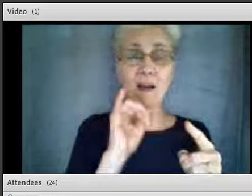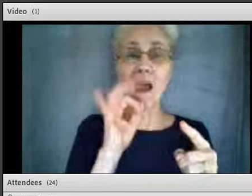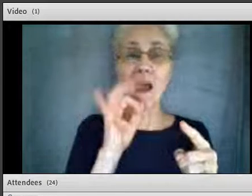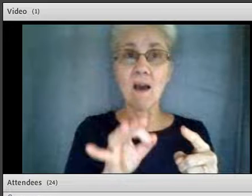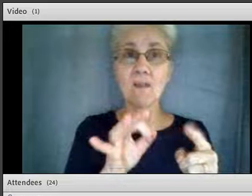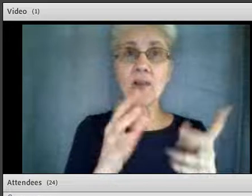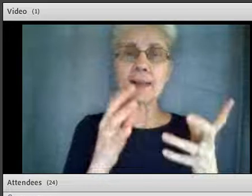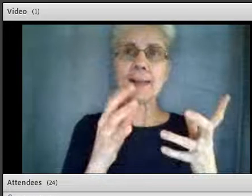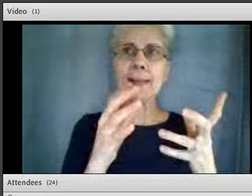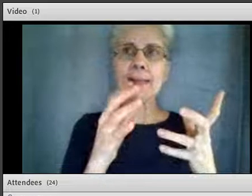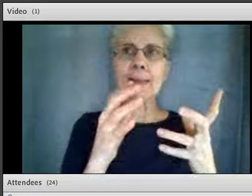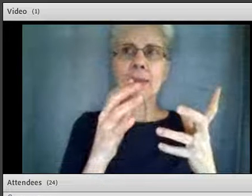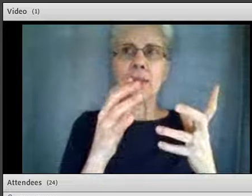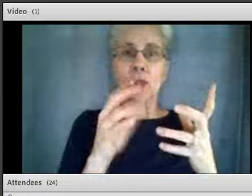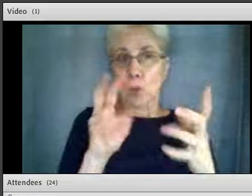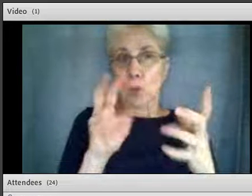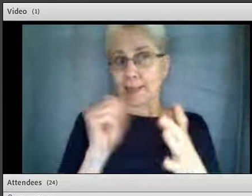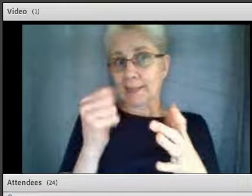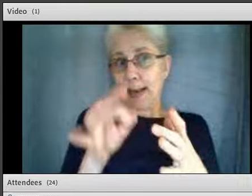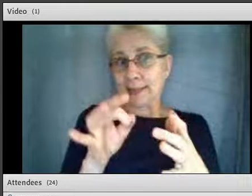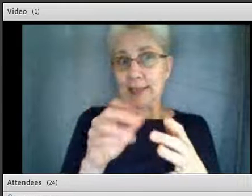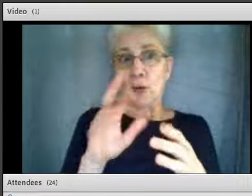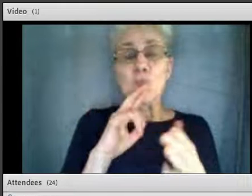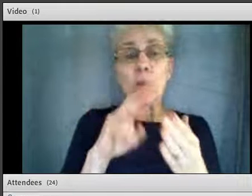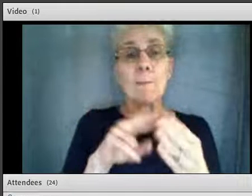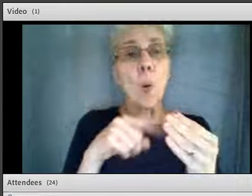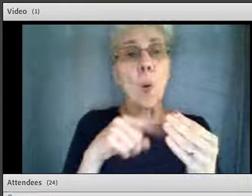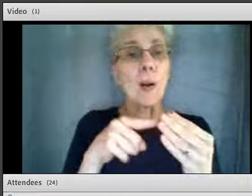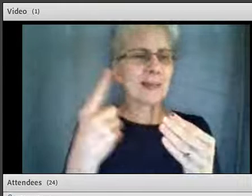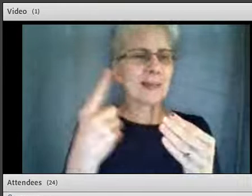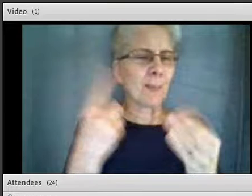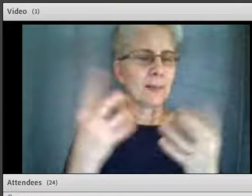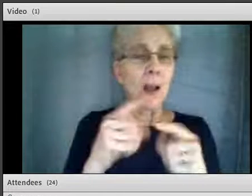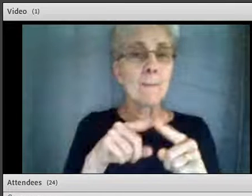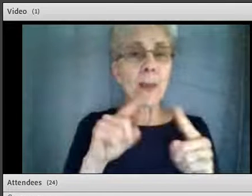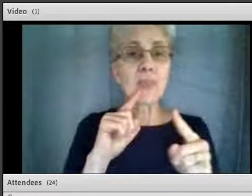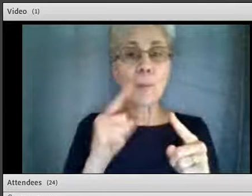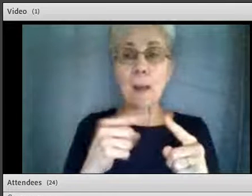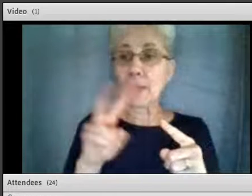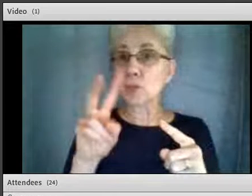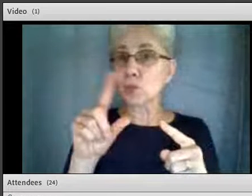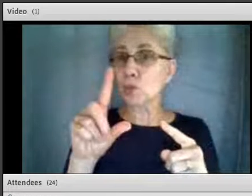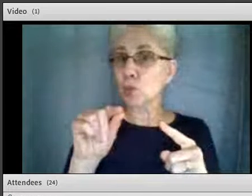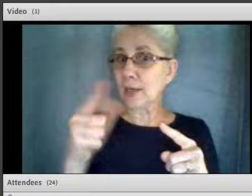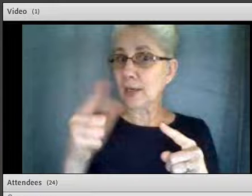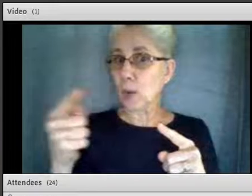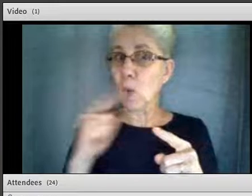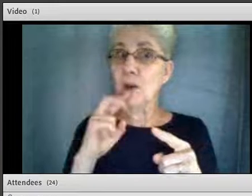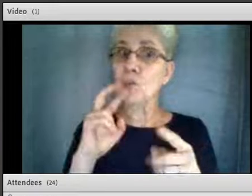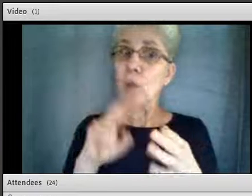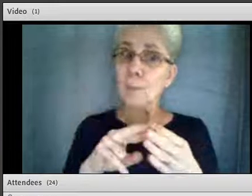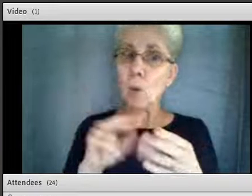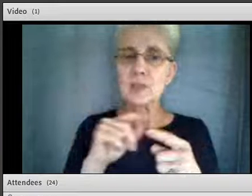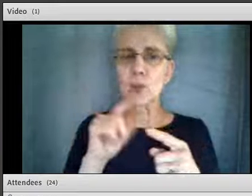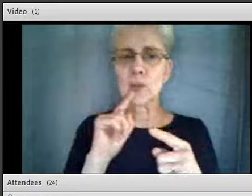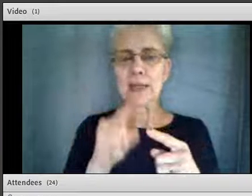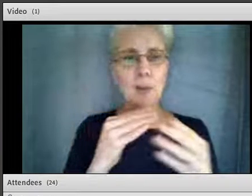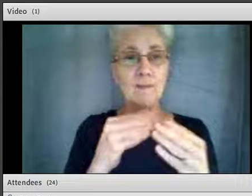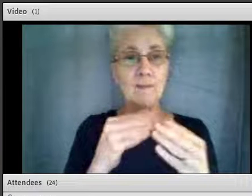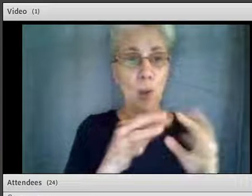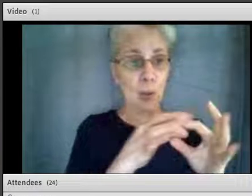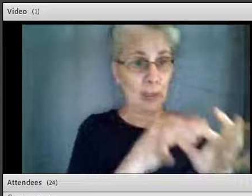2019 report on something, but there might be a 2021 report. So you need to, even though your link is still working, there's a